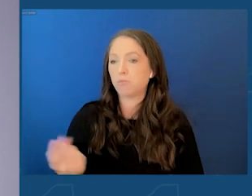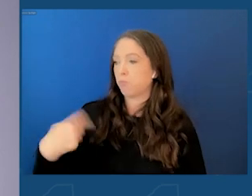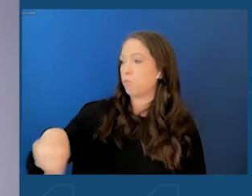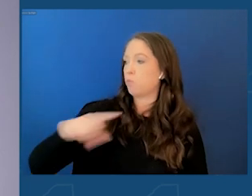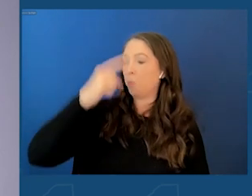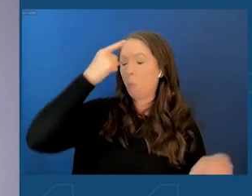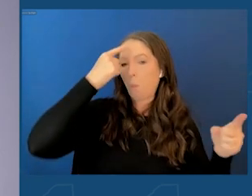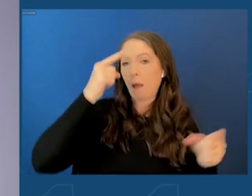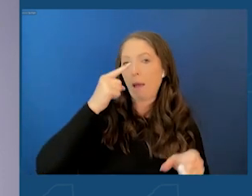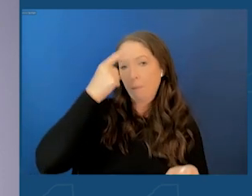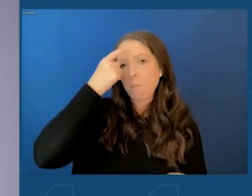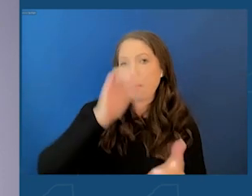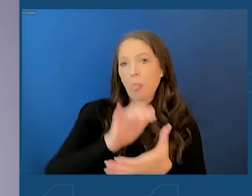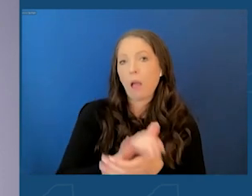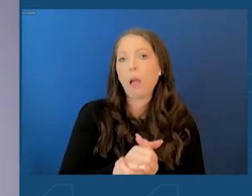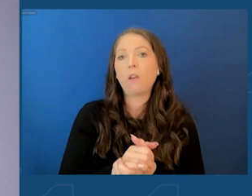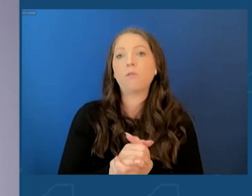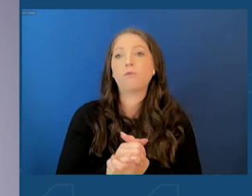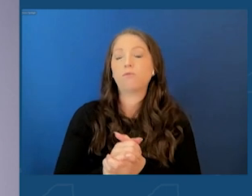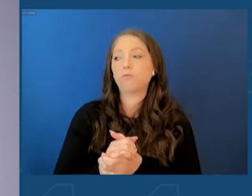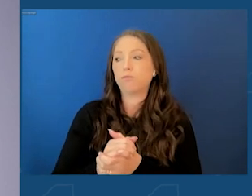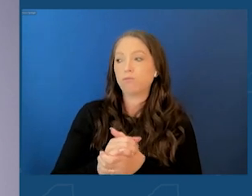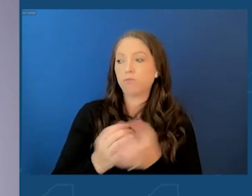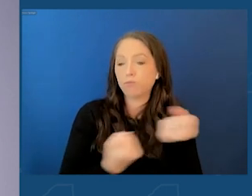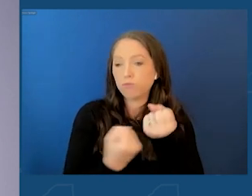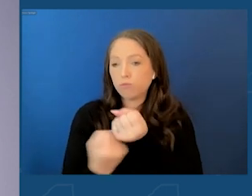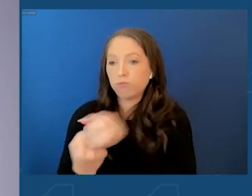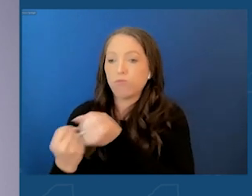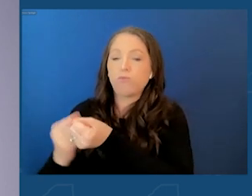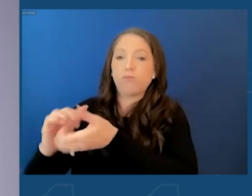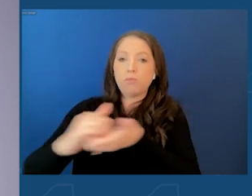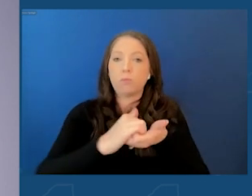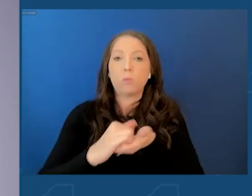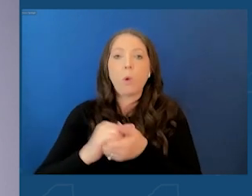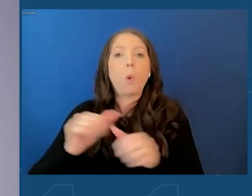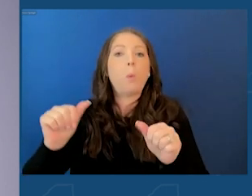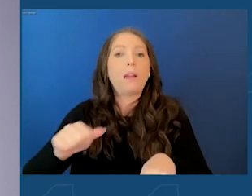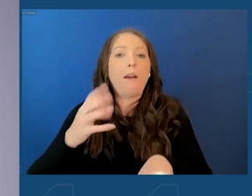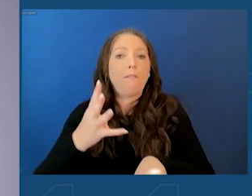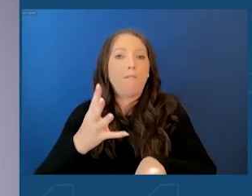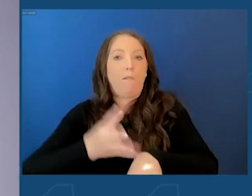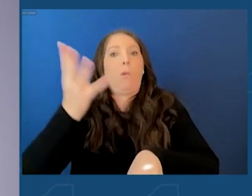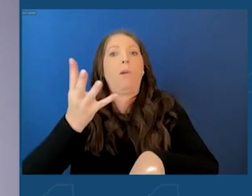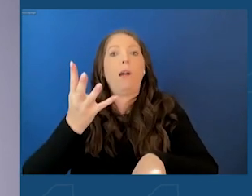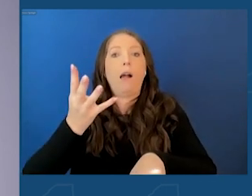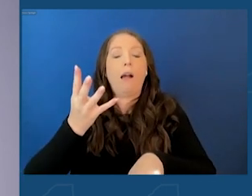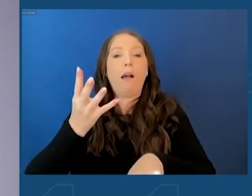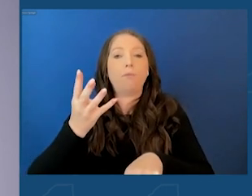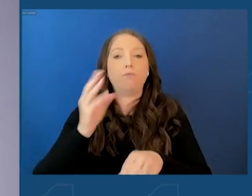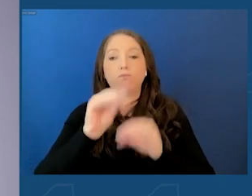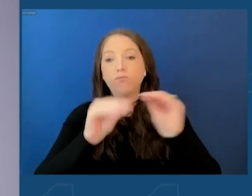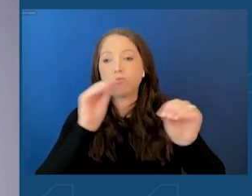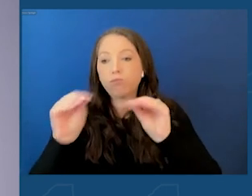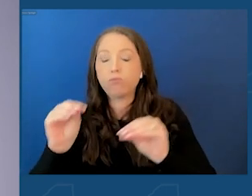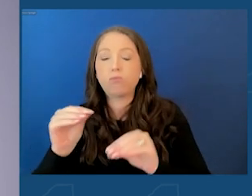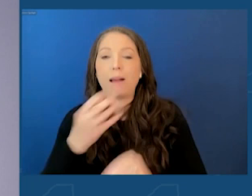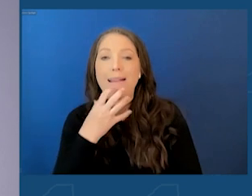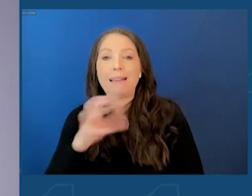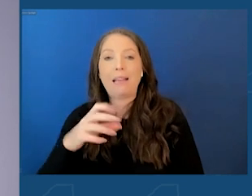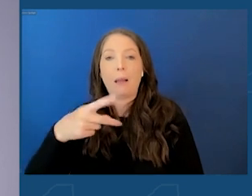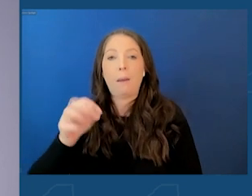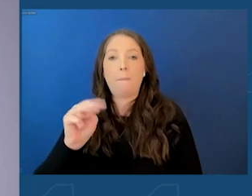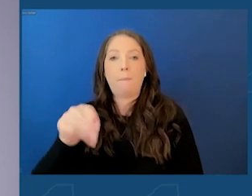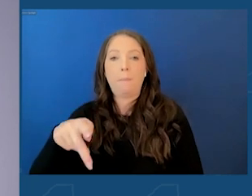can quadruple the installation of heat pumps by the end of the decade. Building emissions make up more than